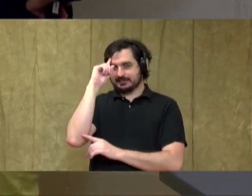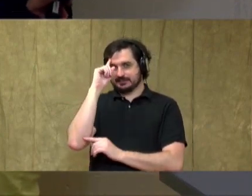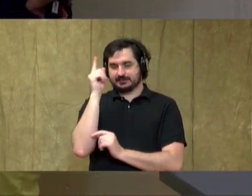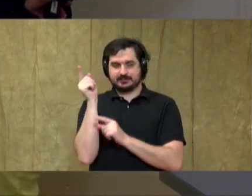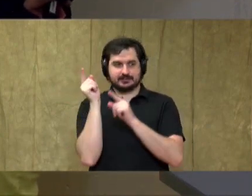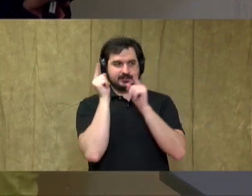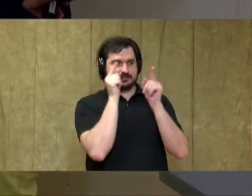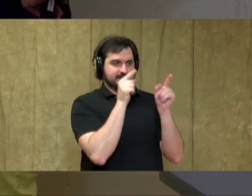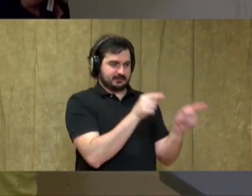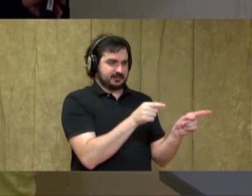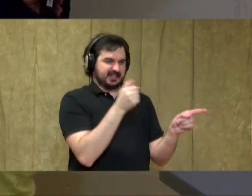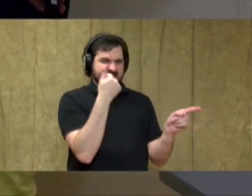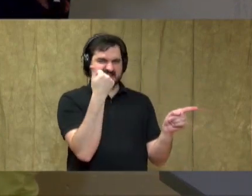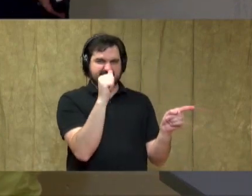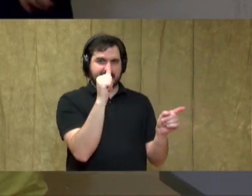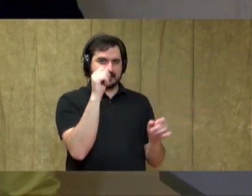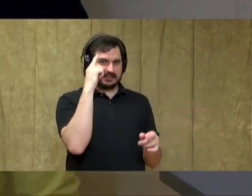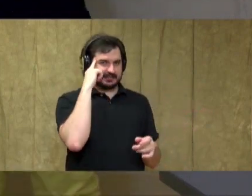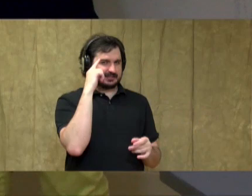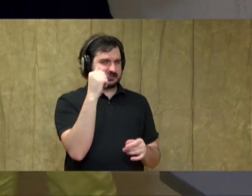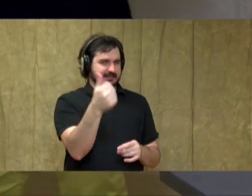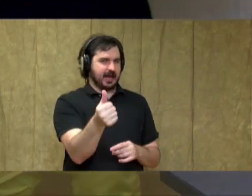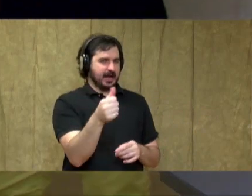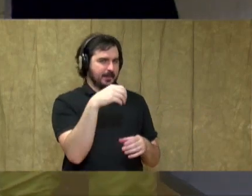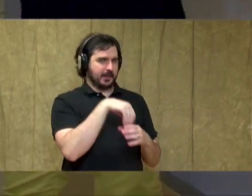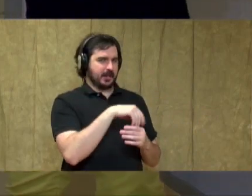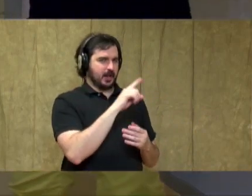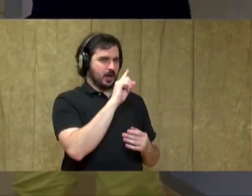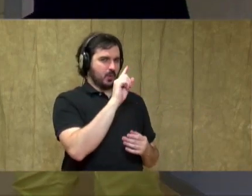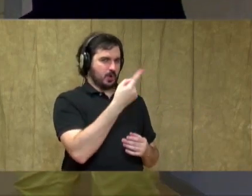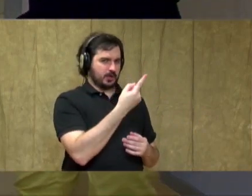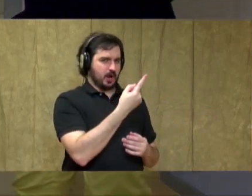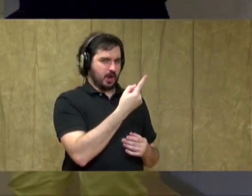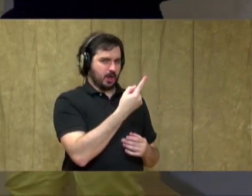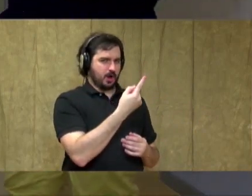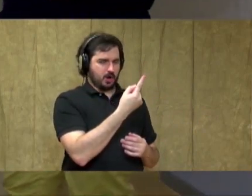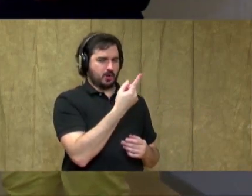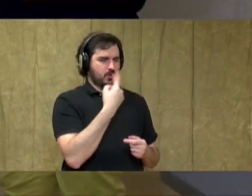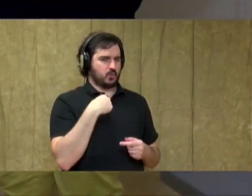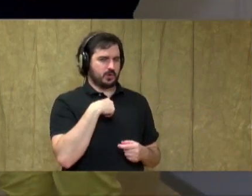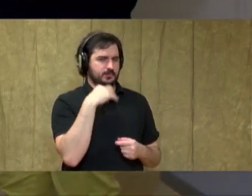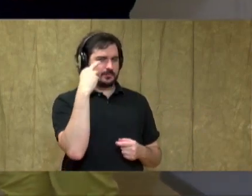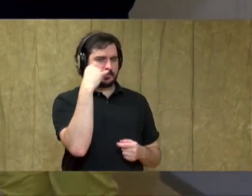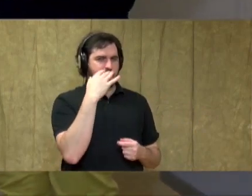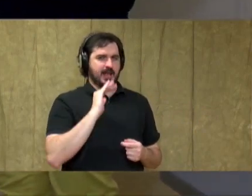a dollar. So we could think of our tenths as dimes, right?